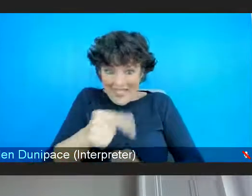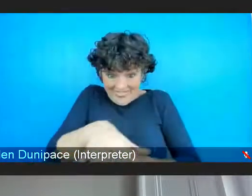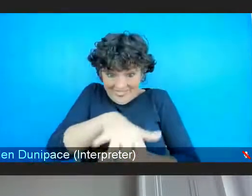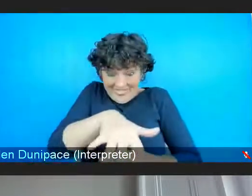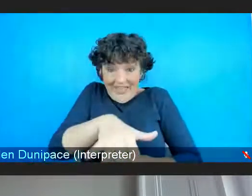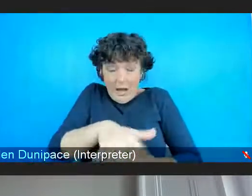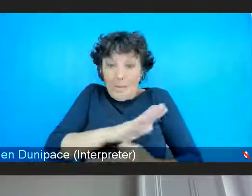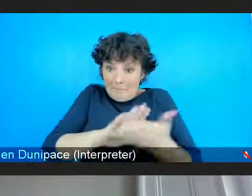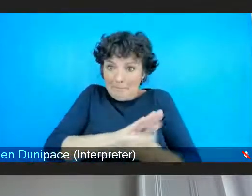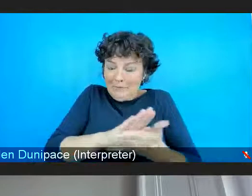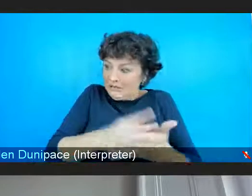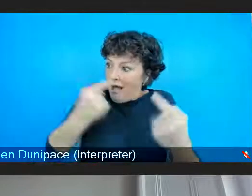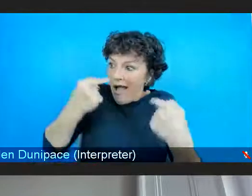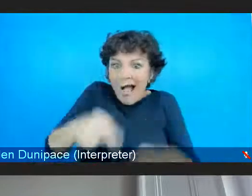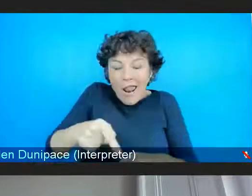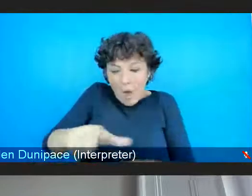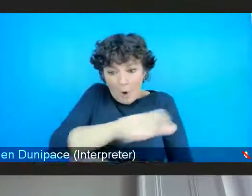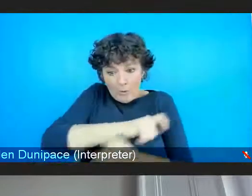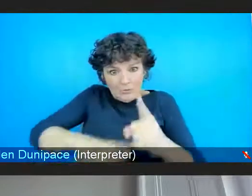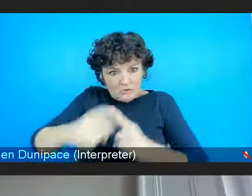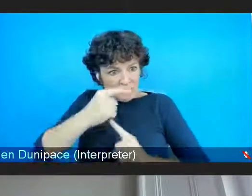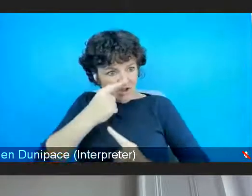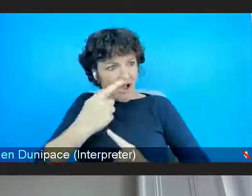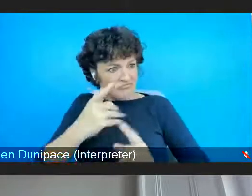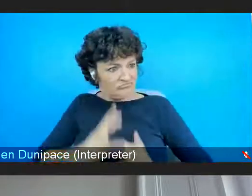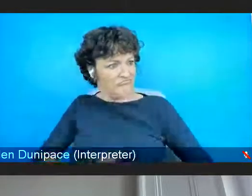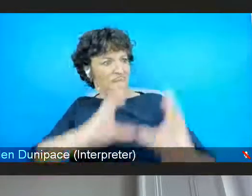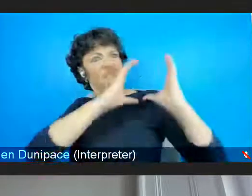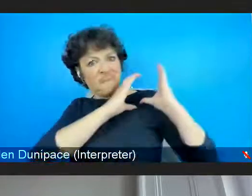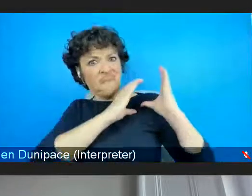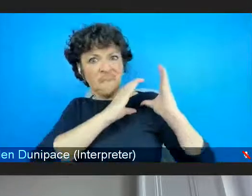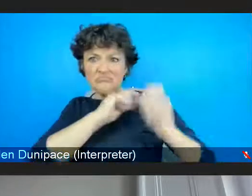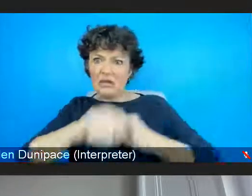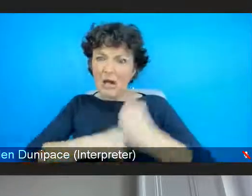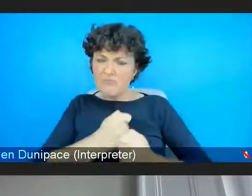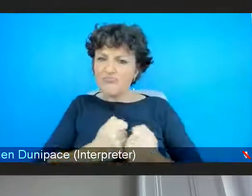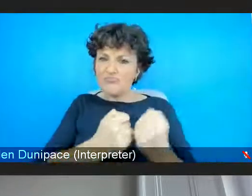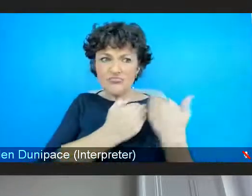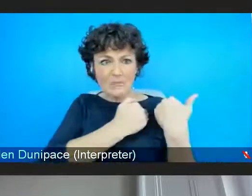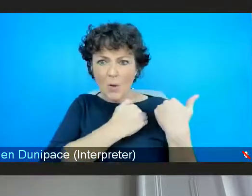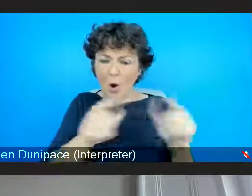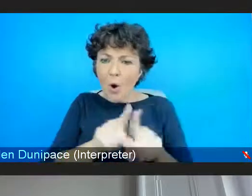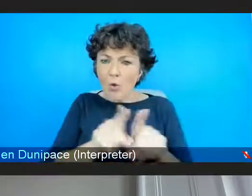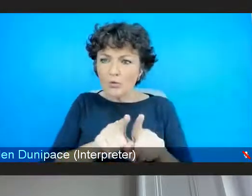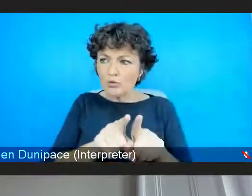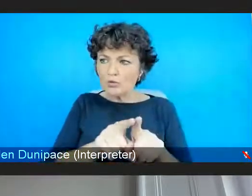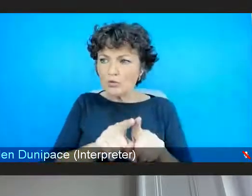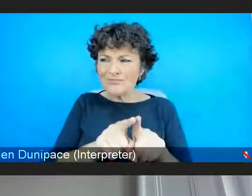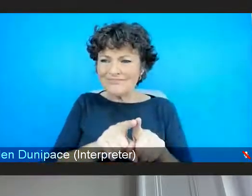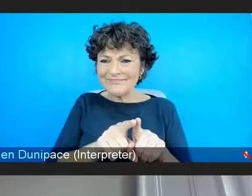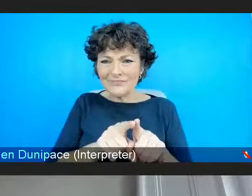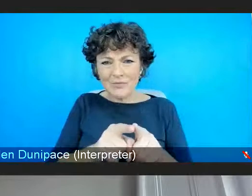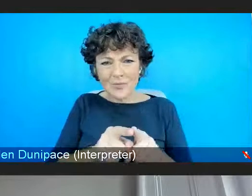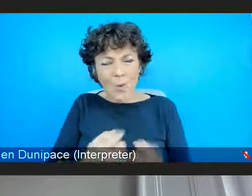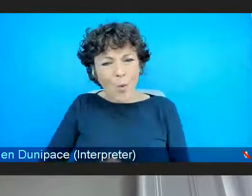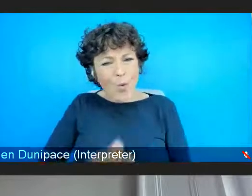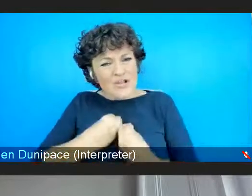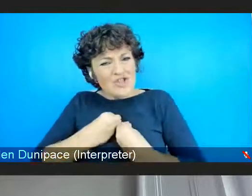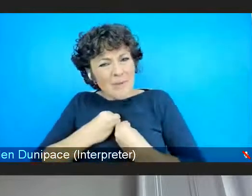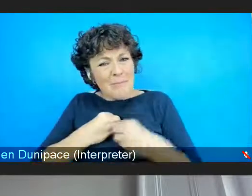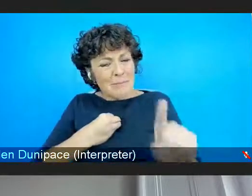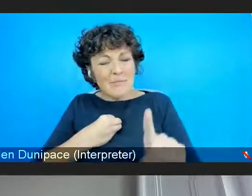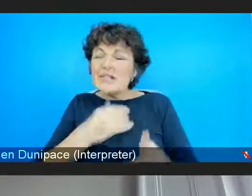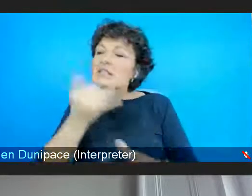take ownership. I think and leadership. I think too often when we talk about community empowerment, there's kind of just a sense